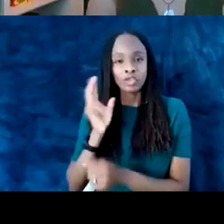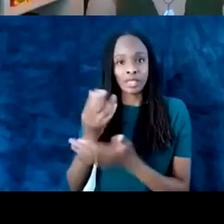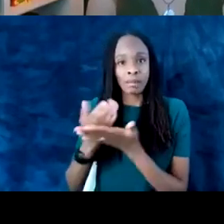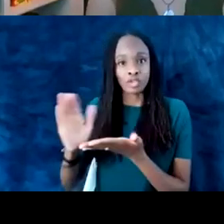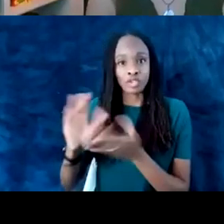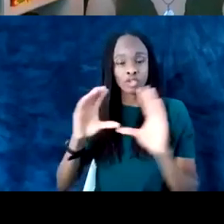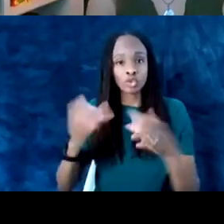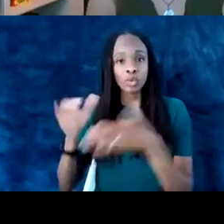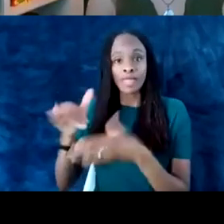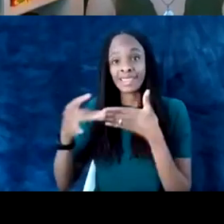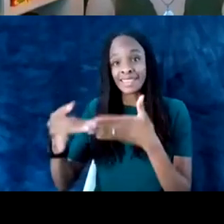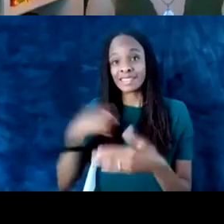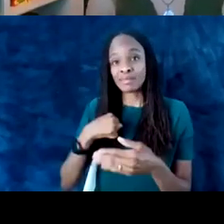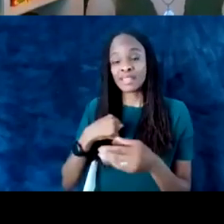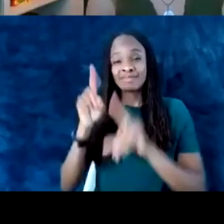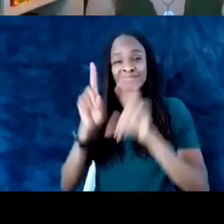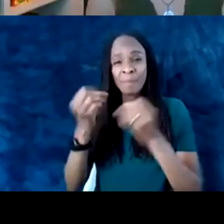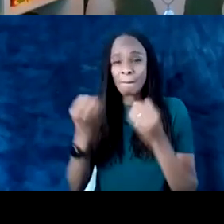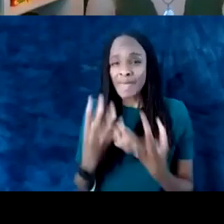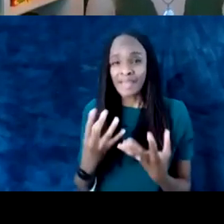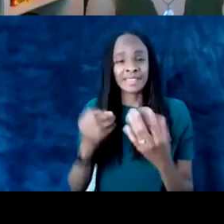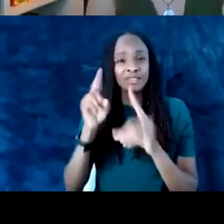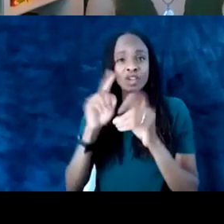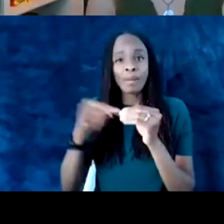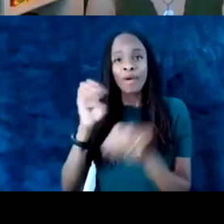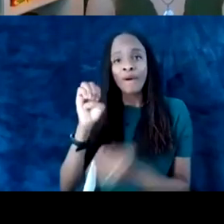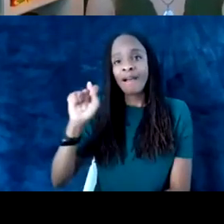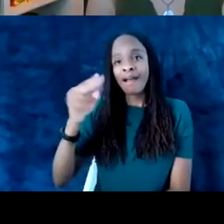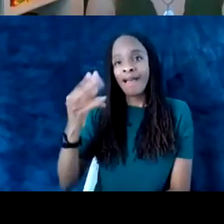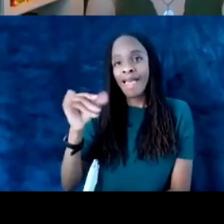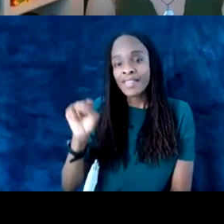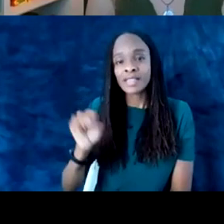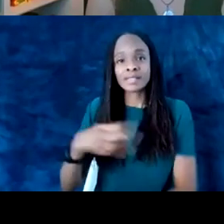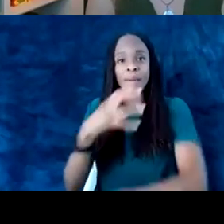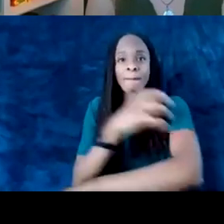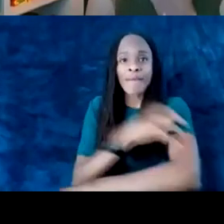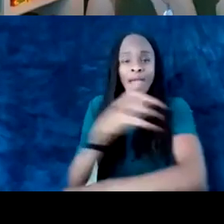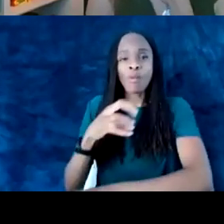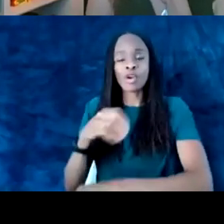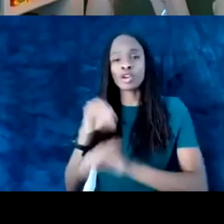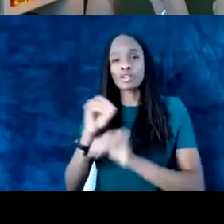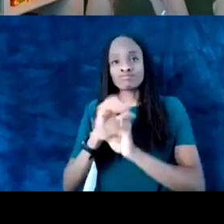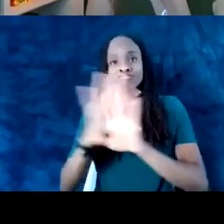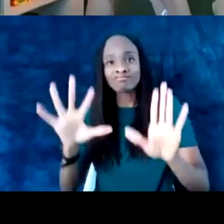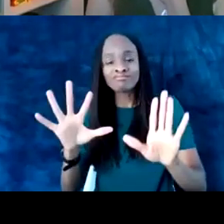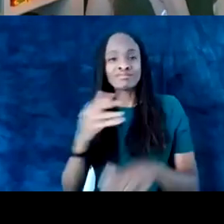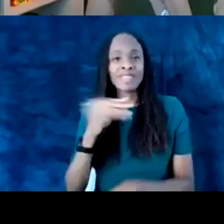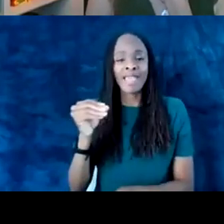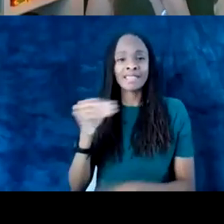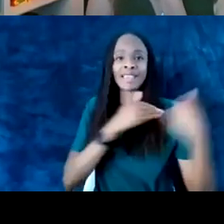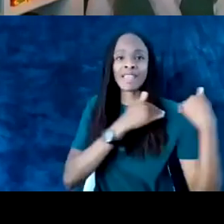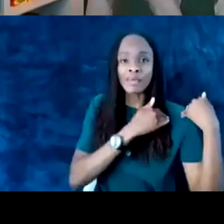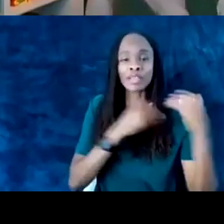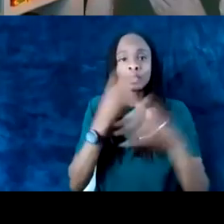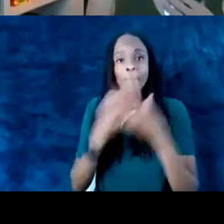And that leads me to ask a lot of questions about ethics and power and transparency and accountability, both in the practice and in